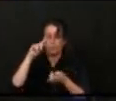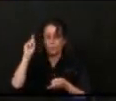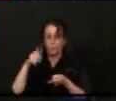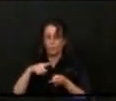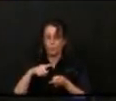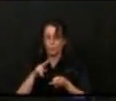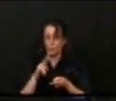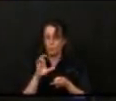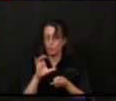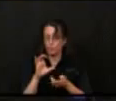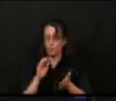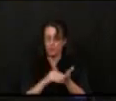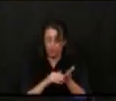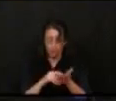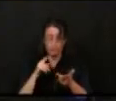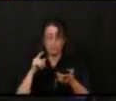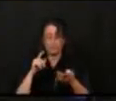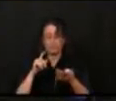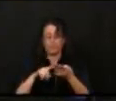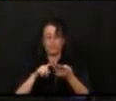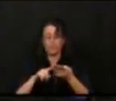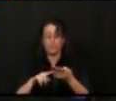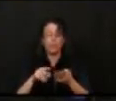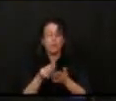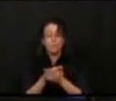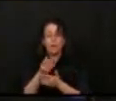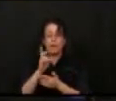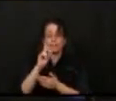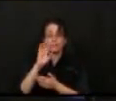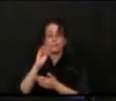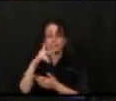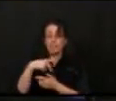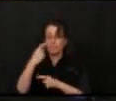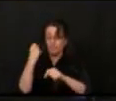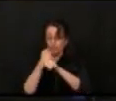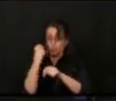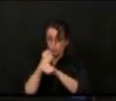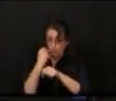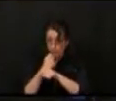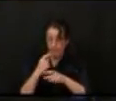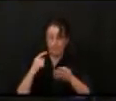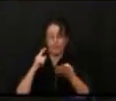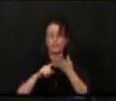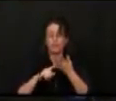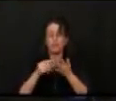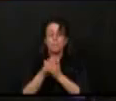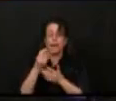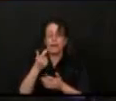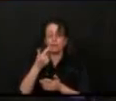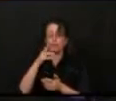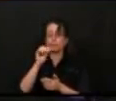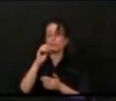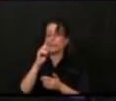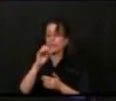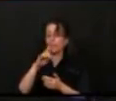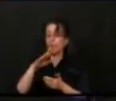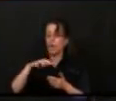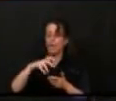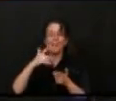I'm reading the capital list correctly and reading the memos correctly about the